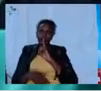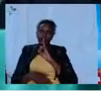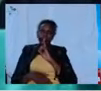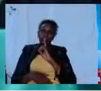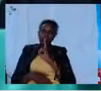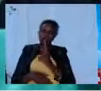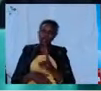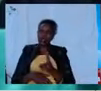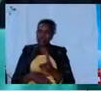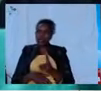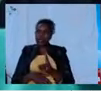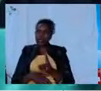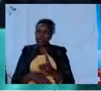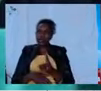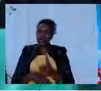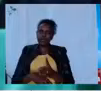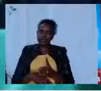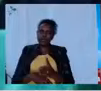Blessed